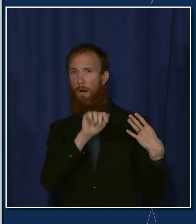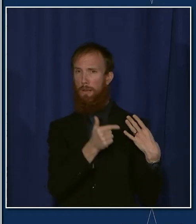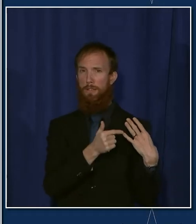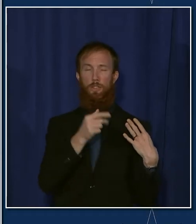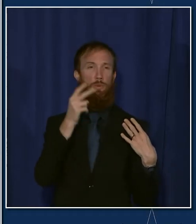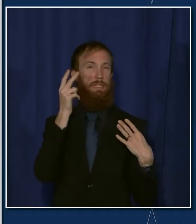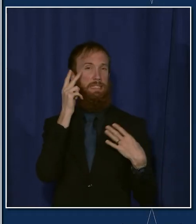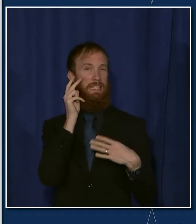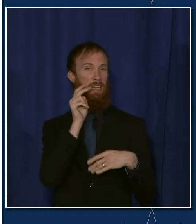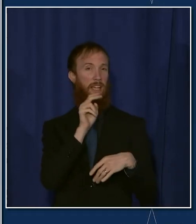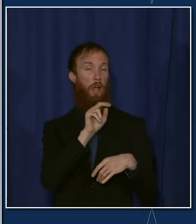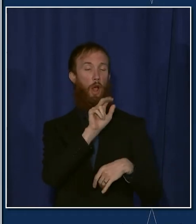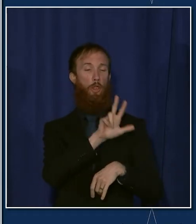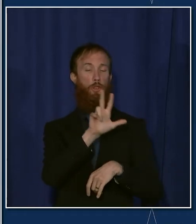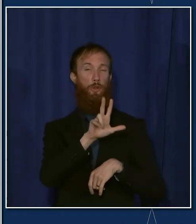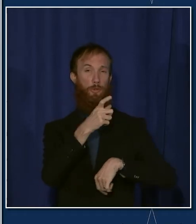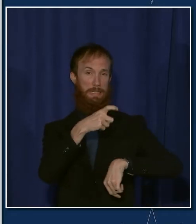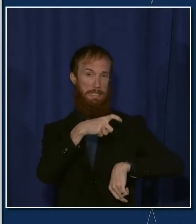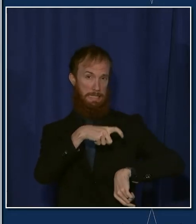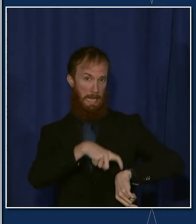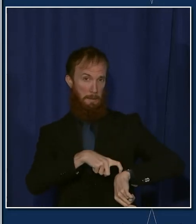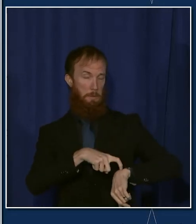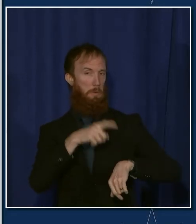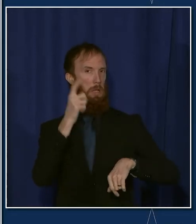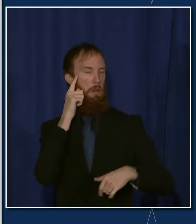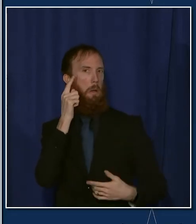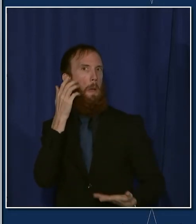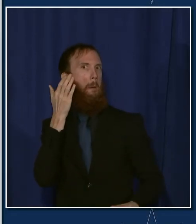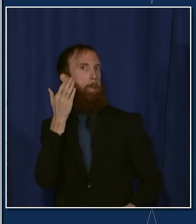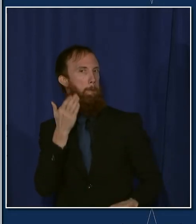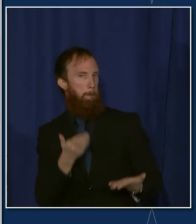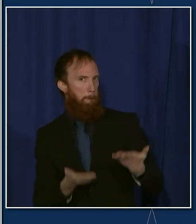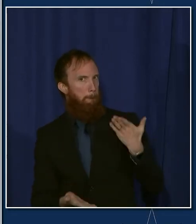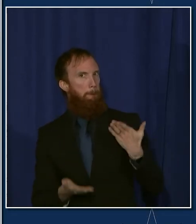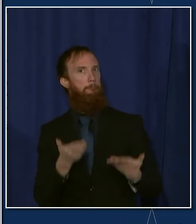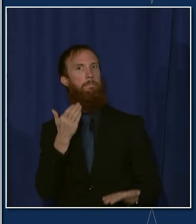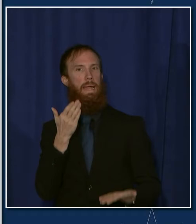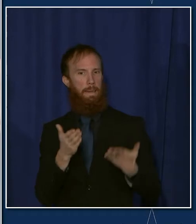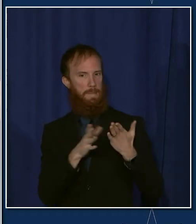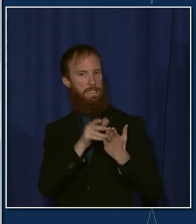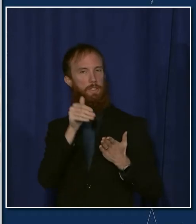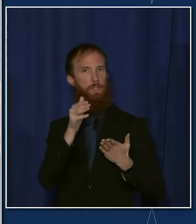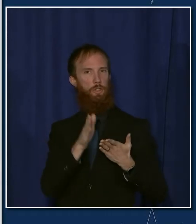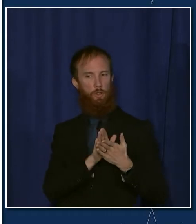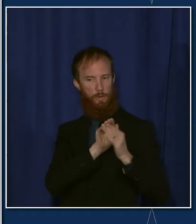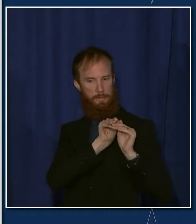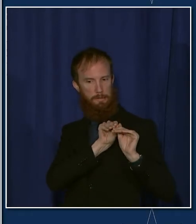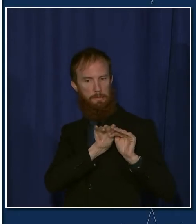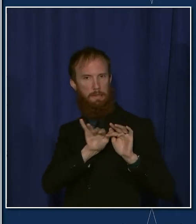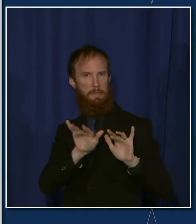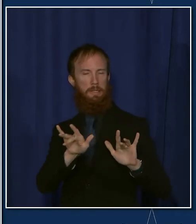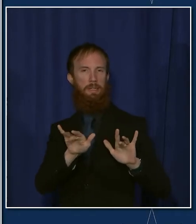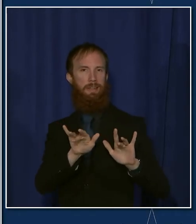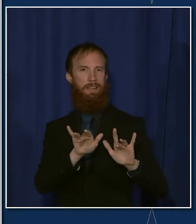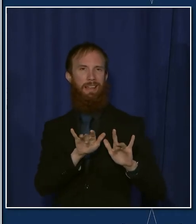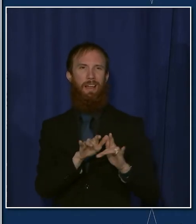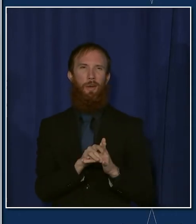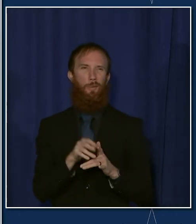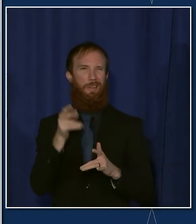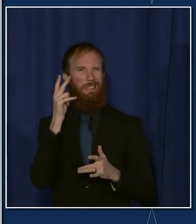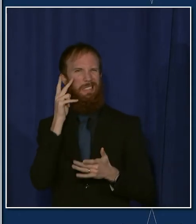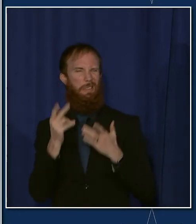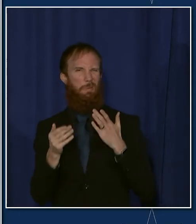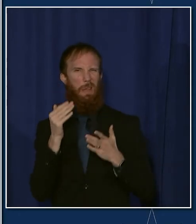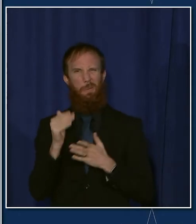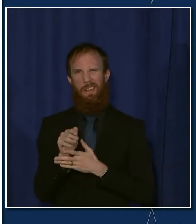33 instances where we couldn't rule out in-school transmission. The largest grouping of that was 5 cases. Most of